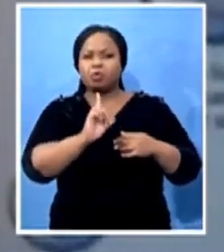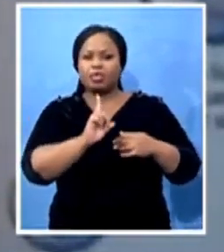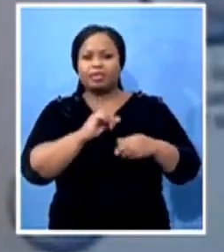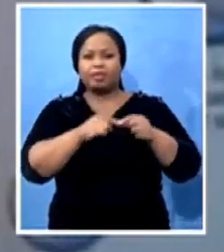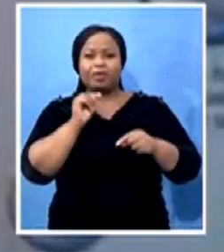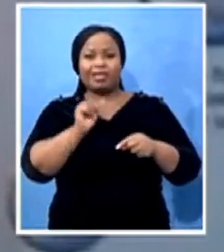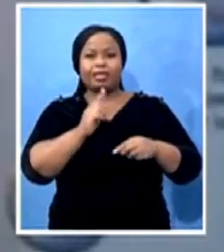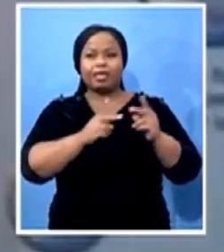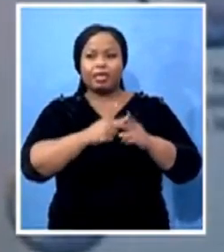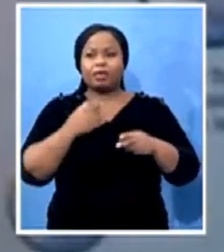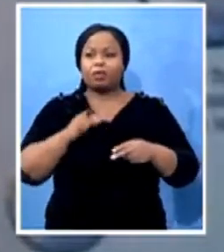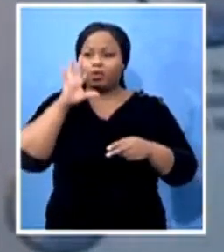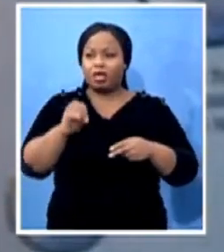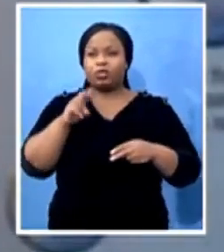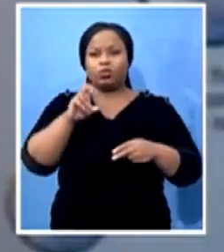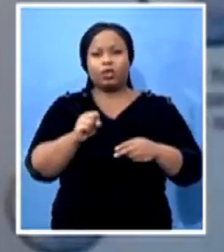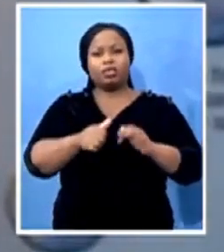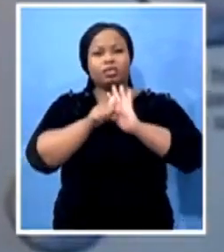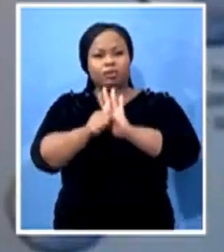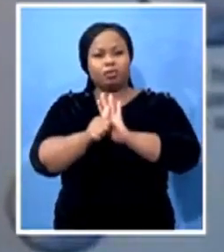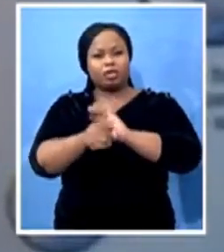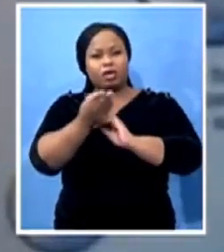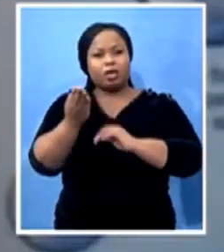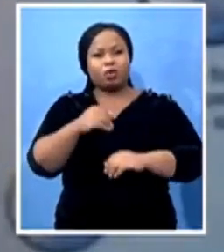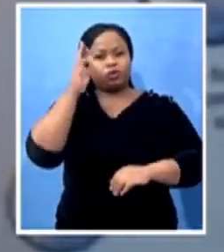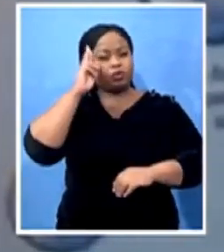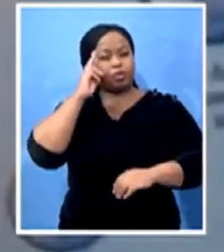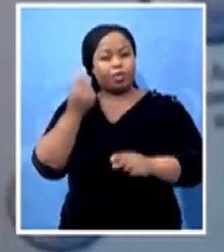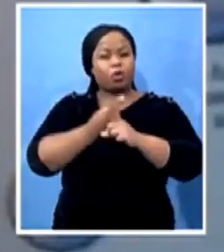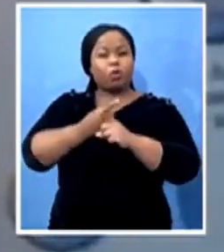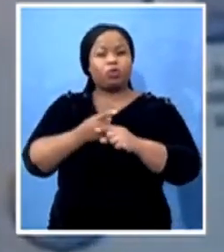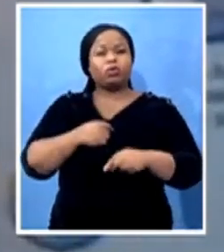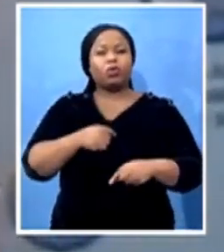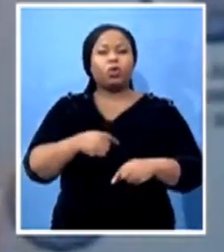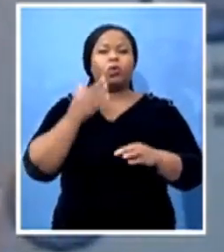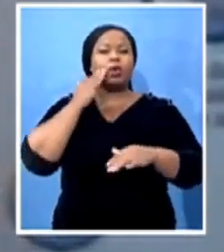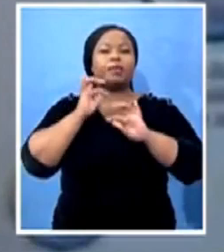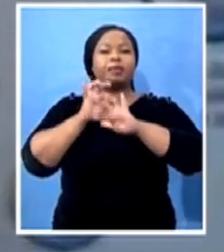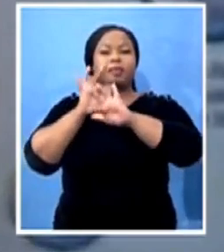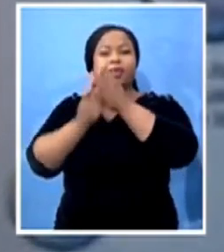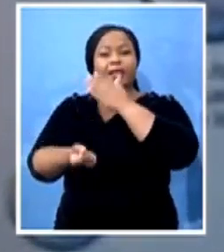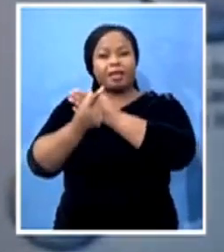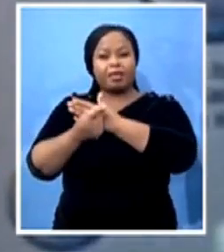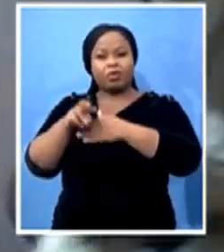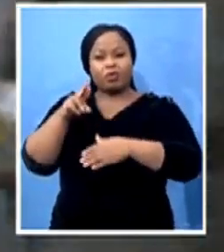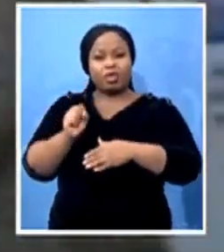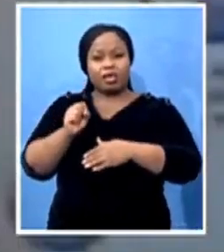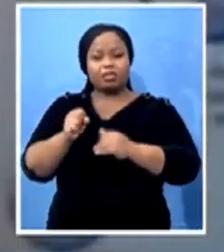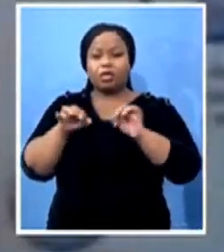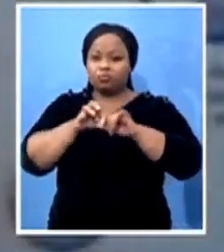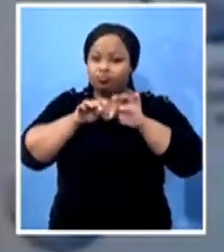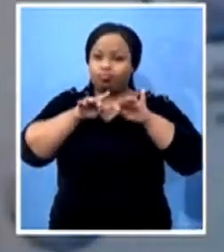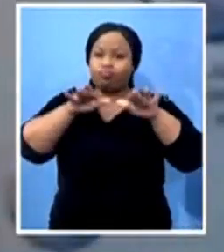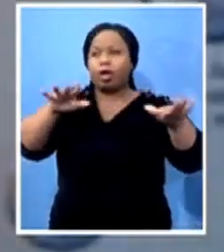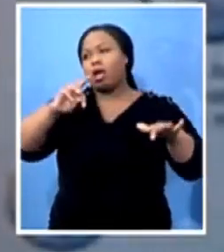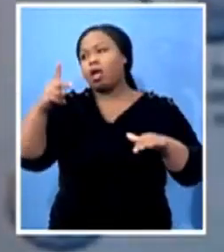you recall, of course, in the wake of protests in the United States that have also spread to other countries in solidarity. Here